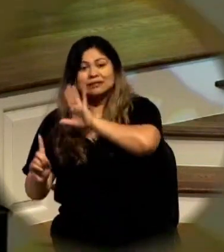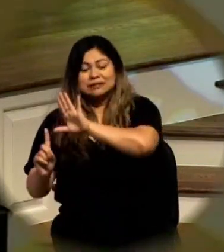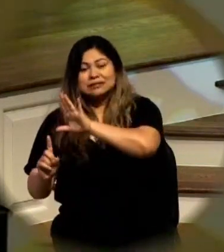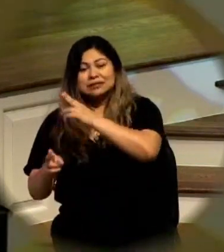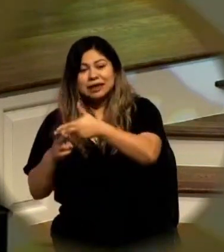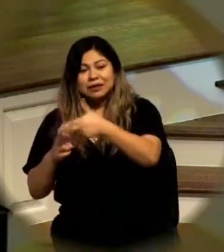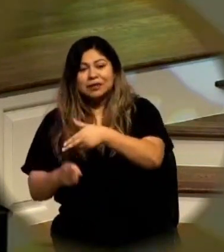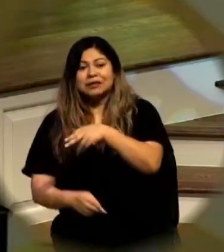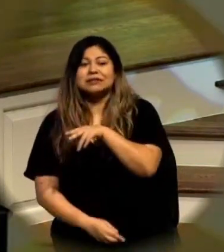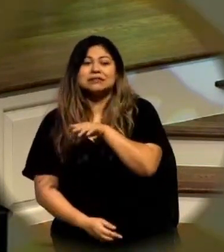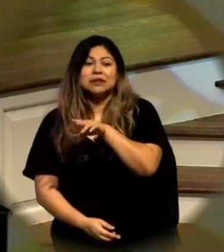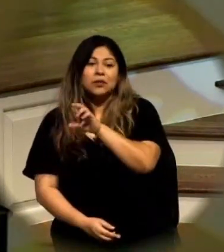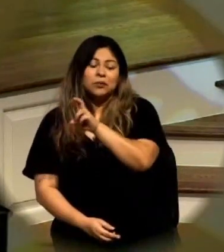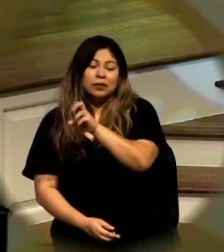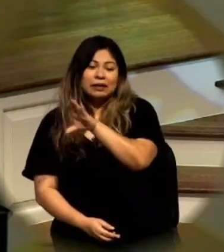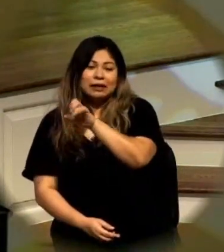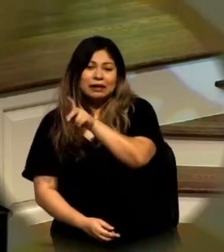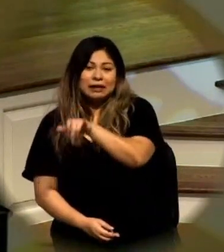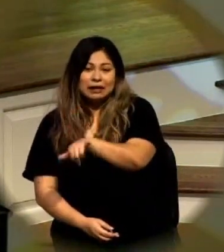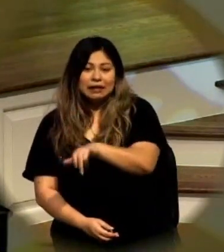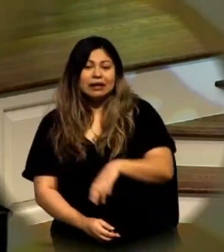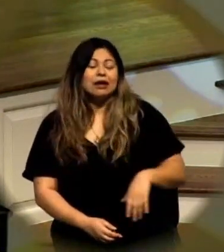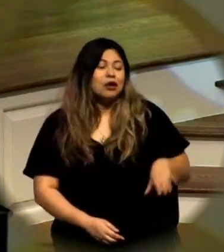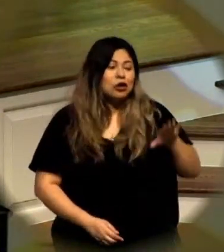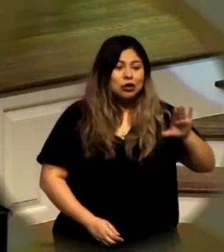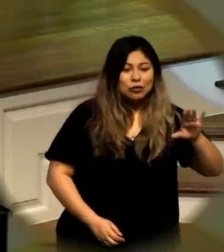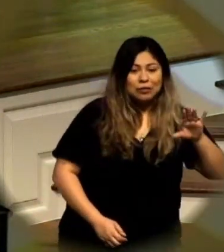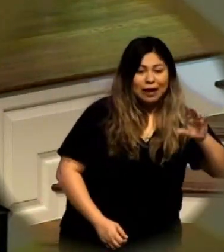Ricky Billy, but we didn't go with that.